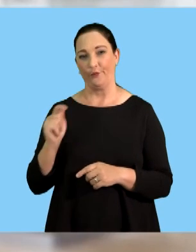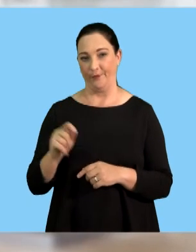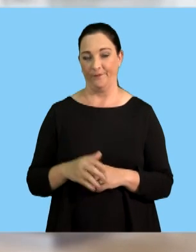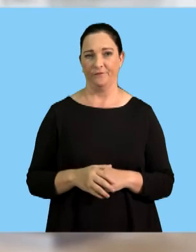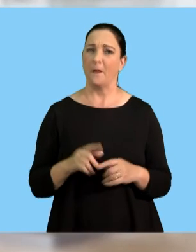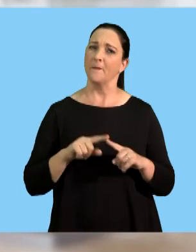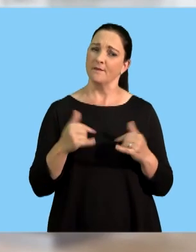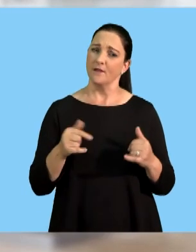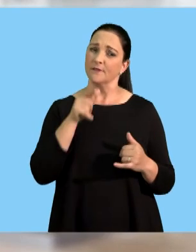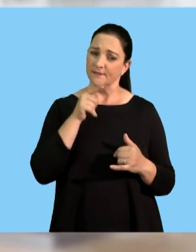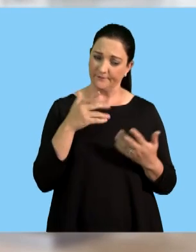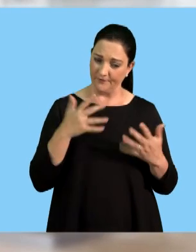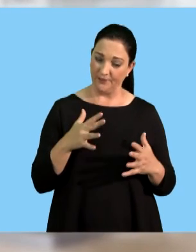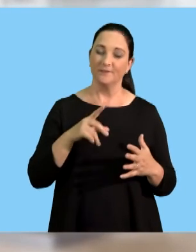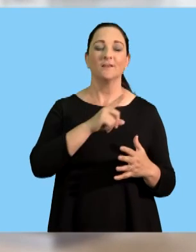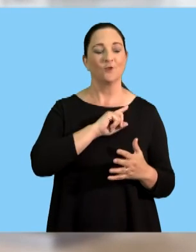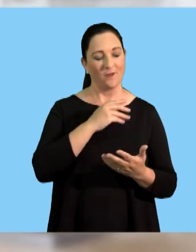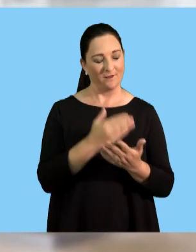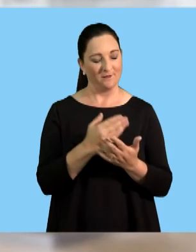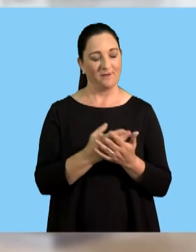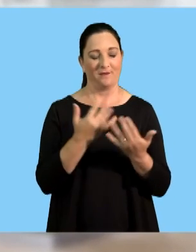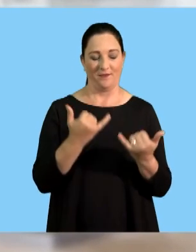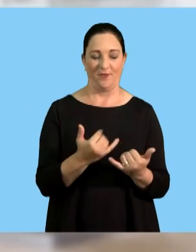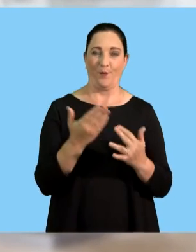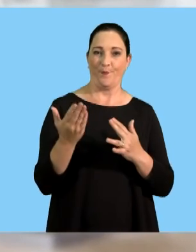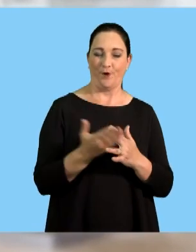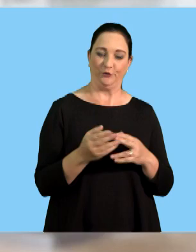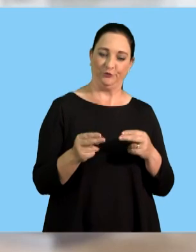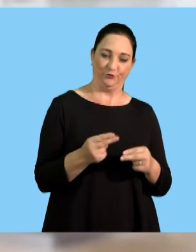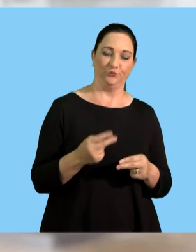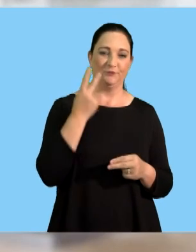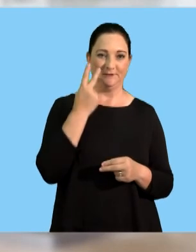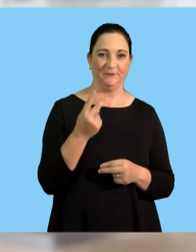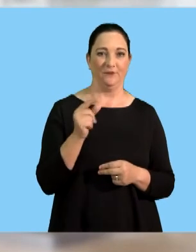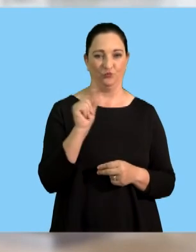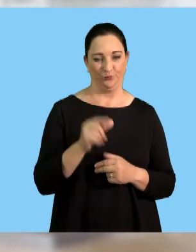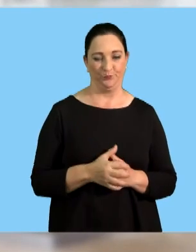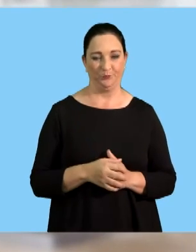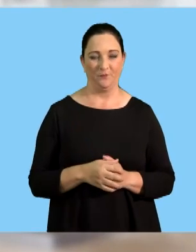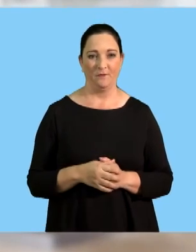that being said, let us take a short break and I will see you shortly.